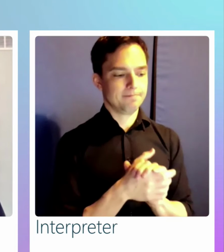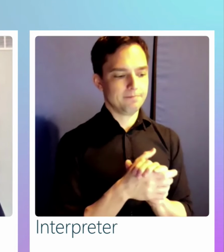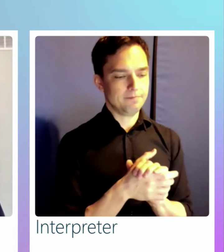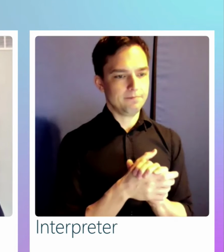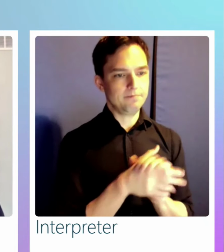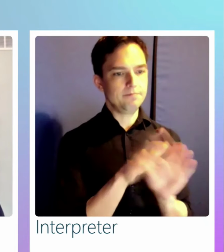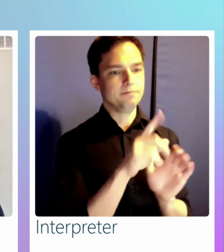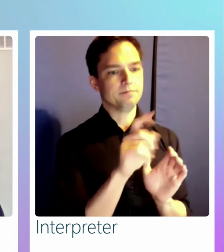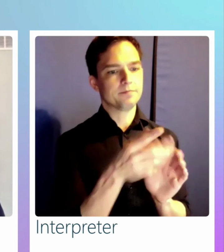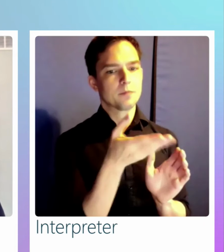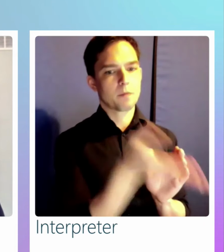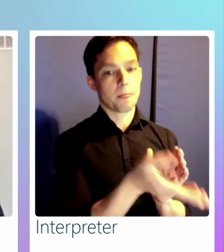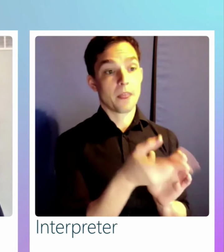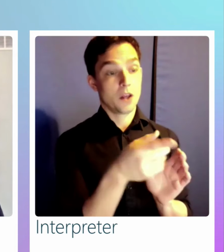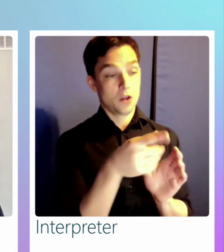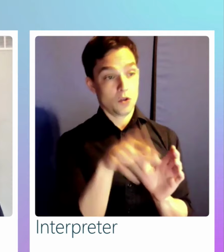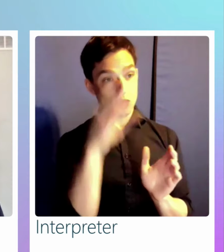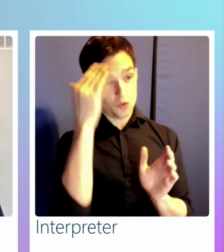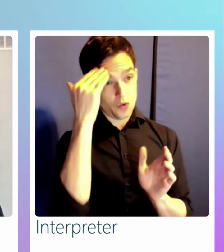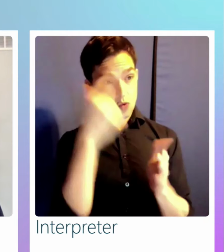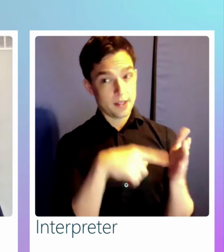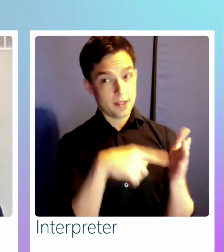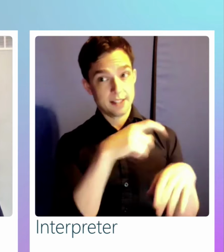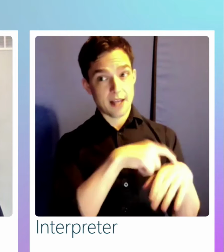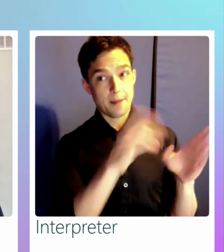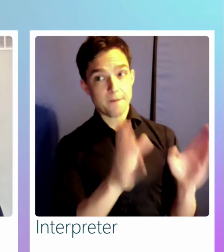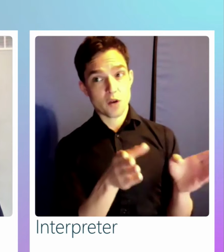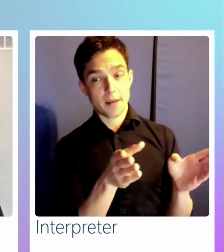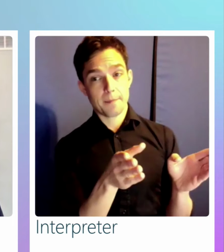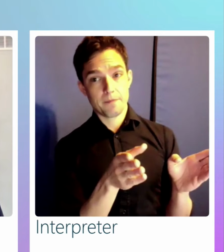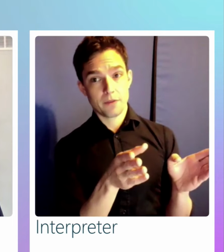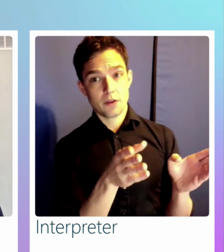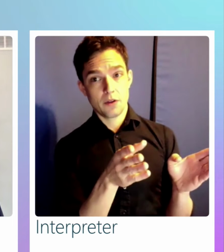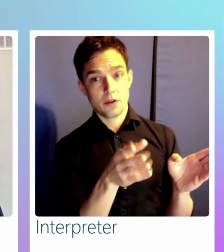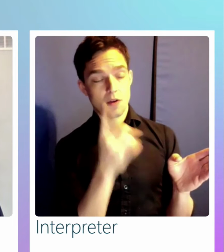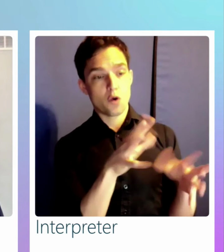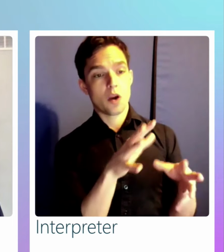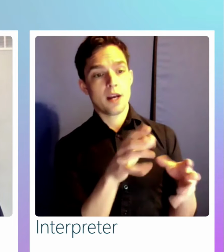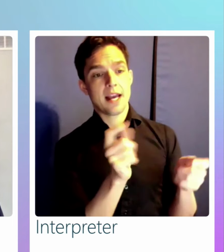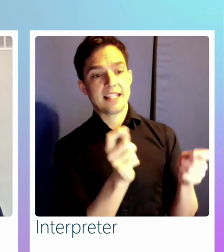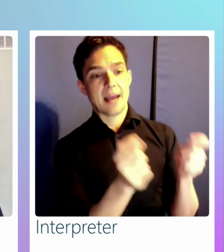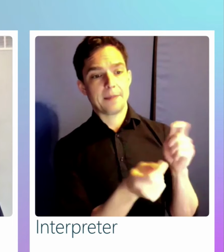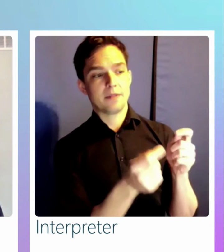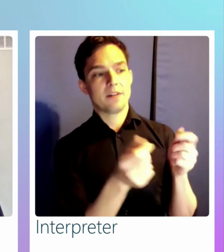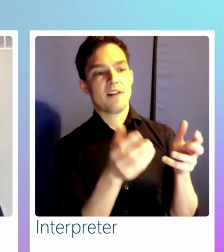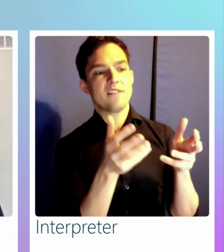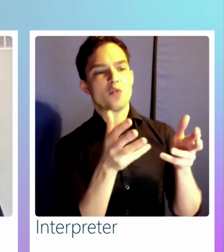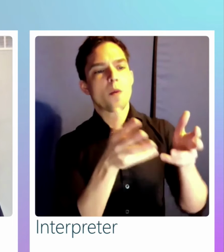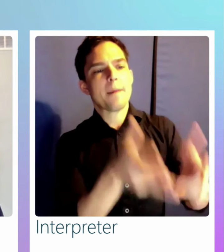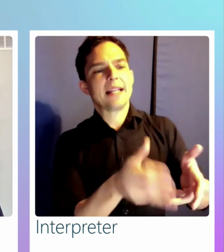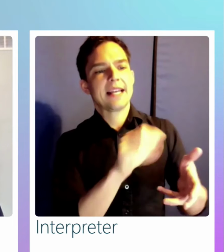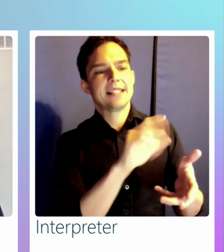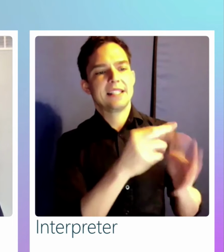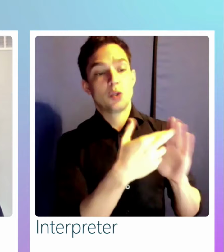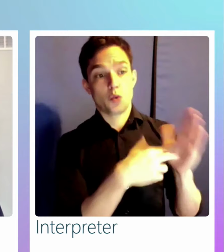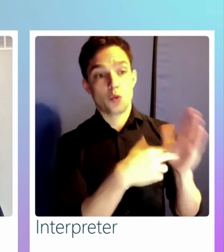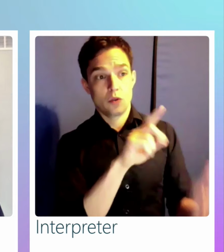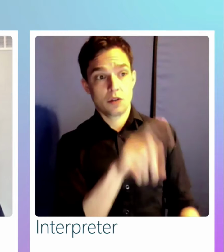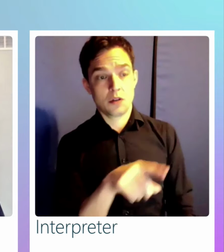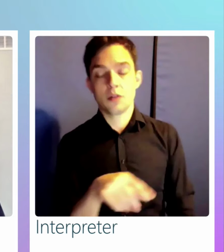Another question here is, do you know what the time frame is for adoption of the remaining ACT rules?